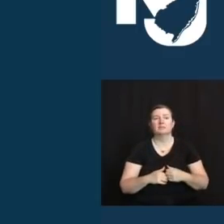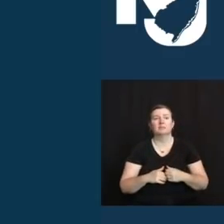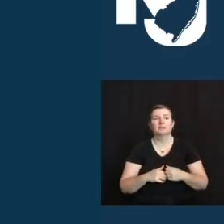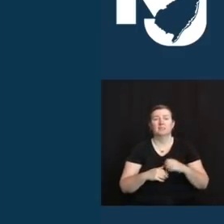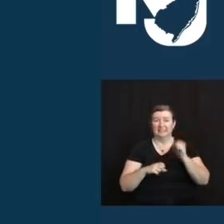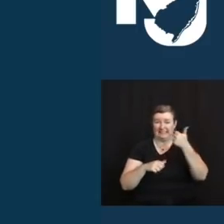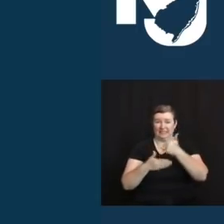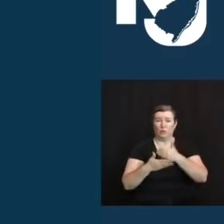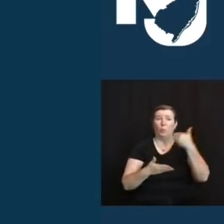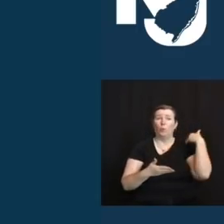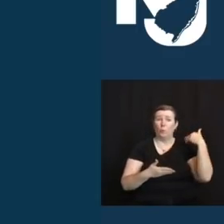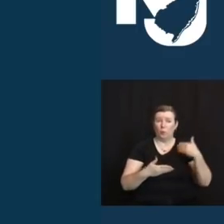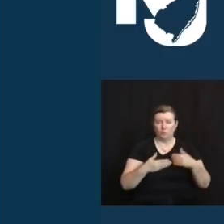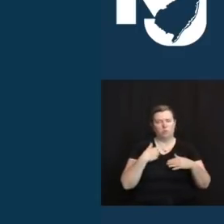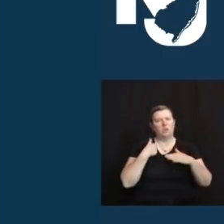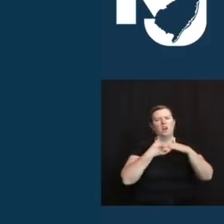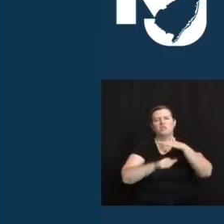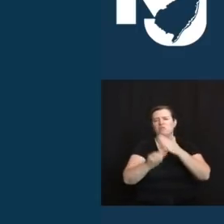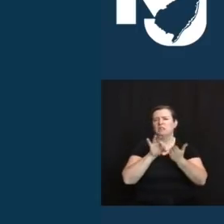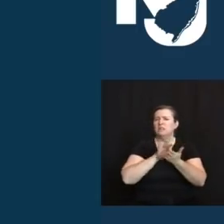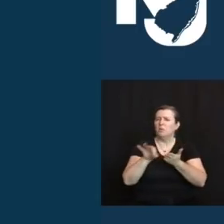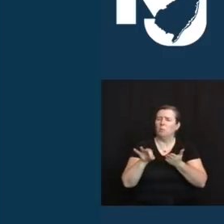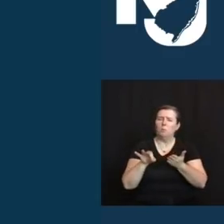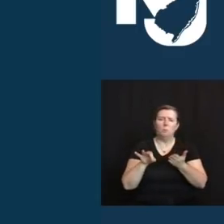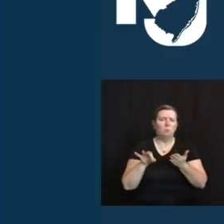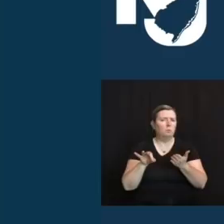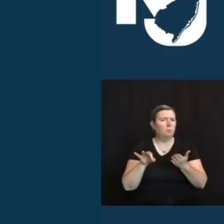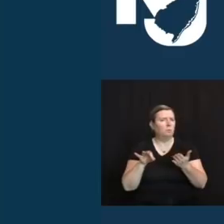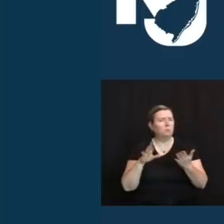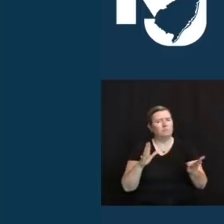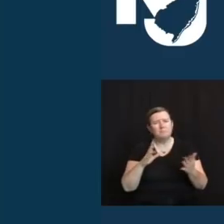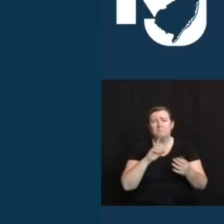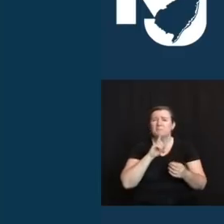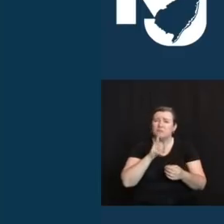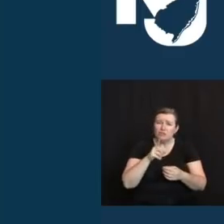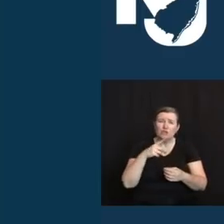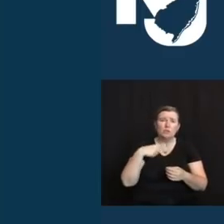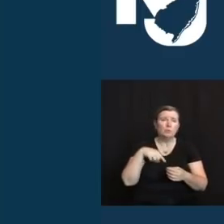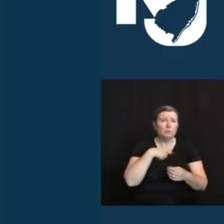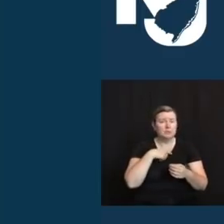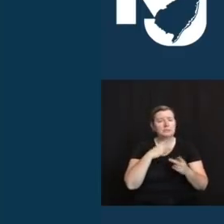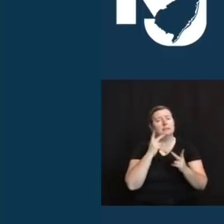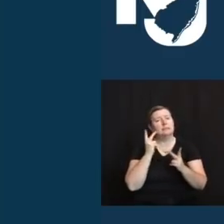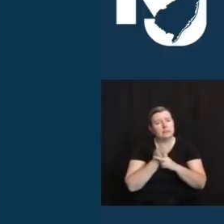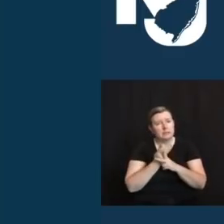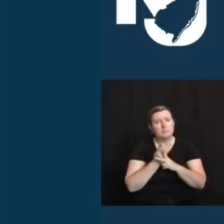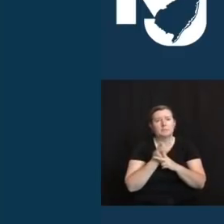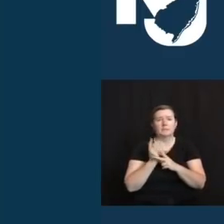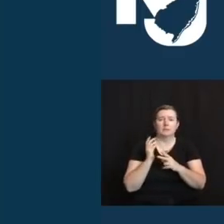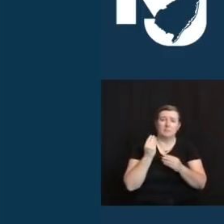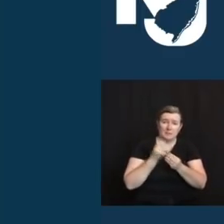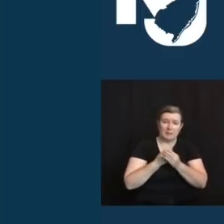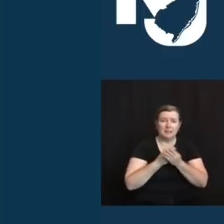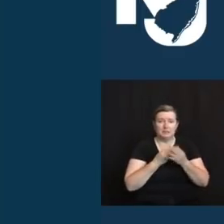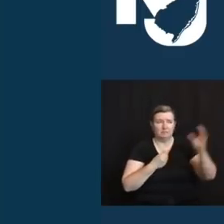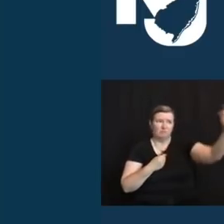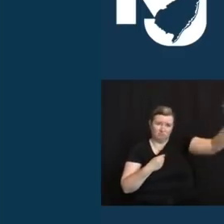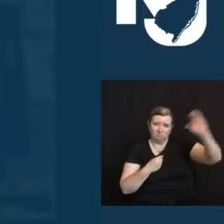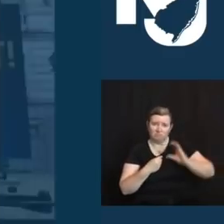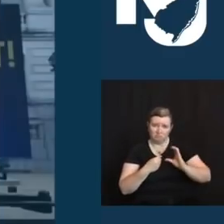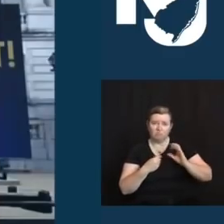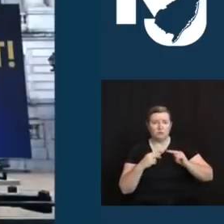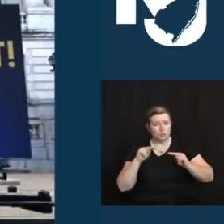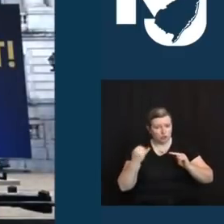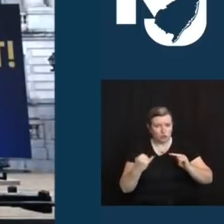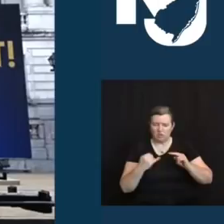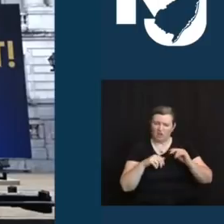pay an enormous price for that. So let's make sure we keep all that is rightfully ours here. Over the past several